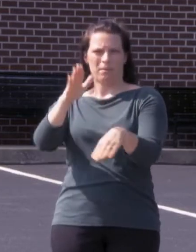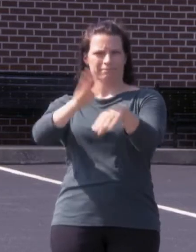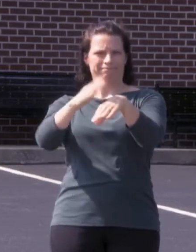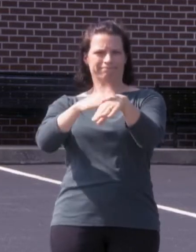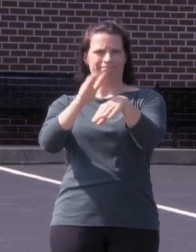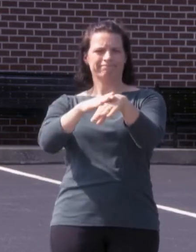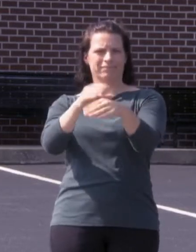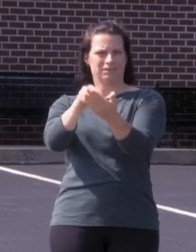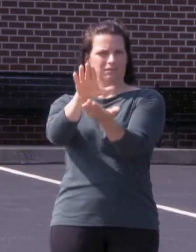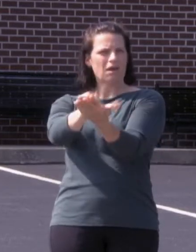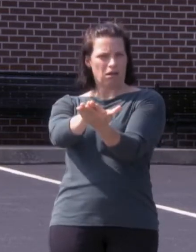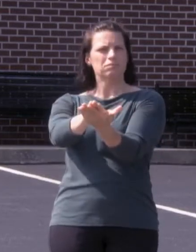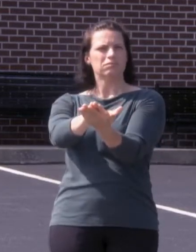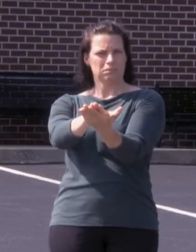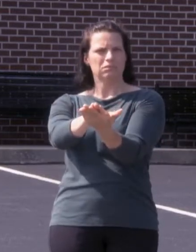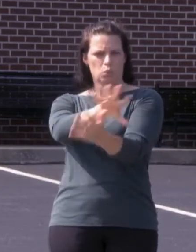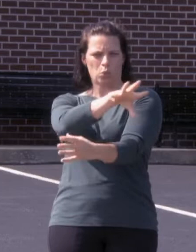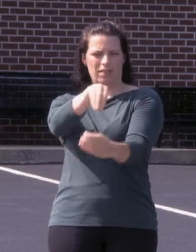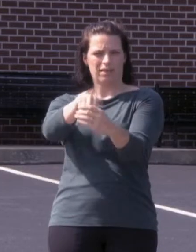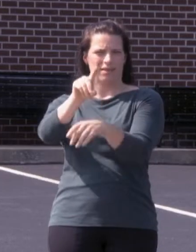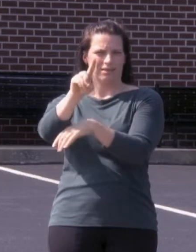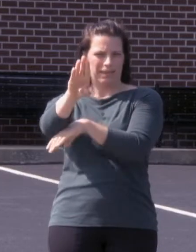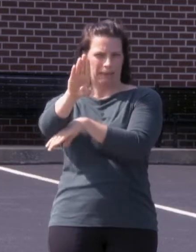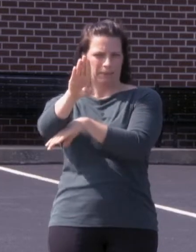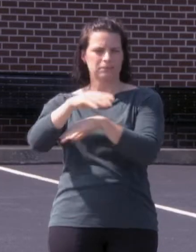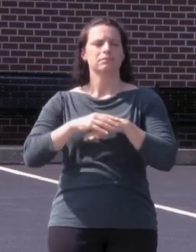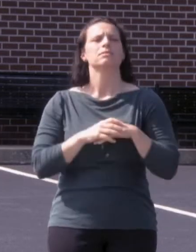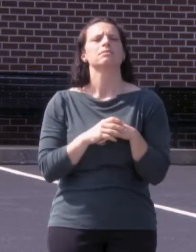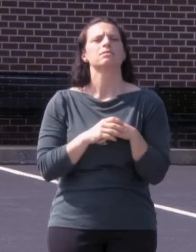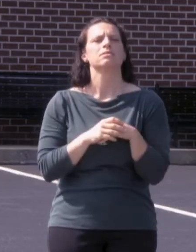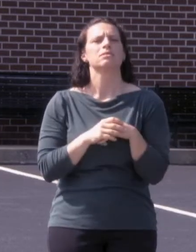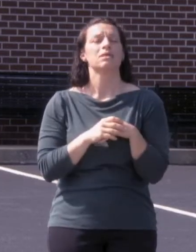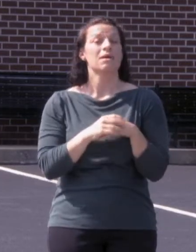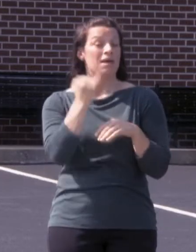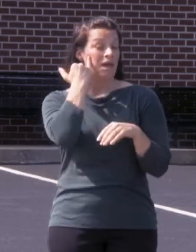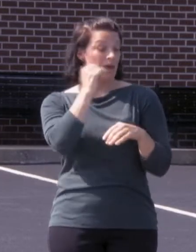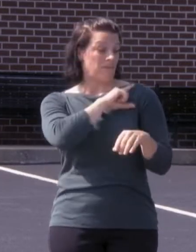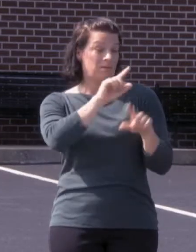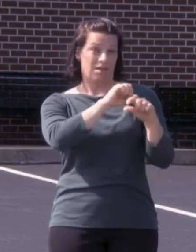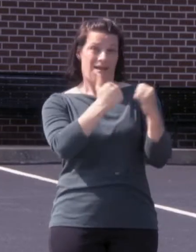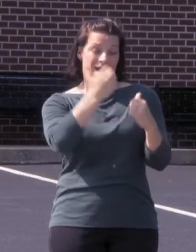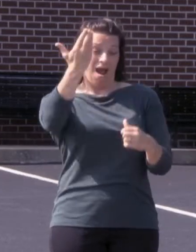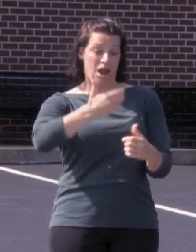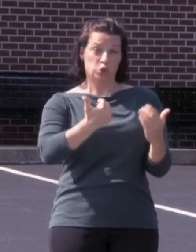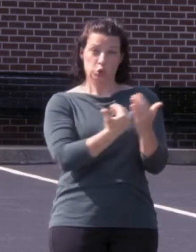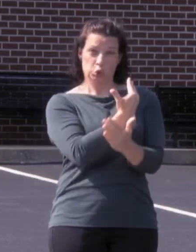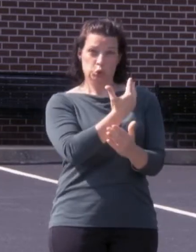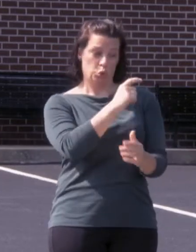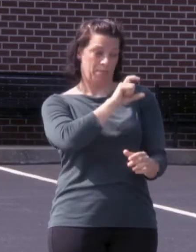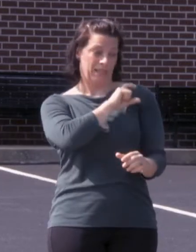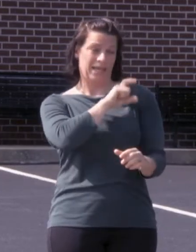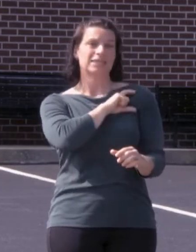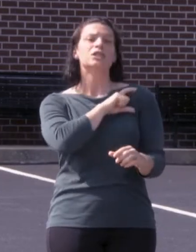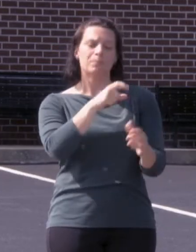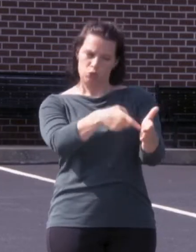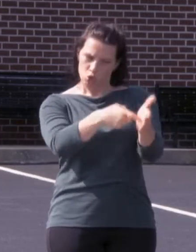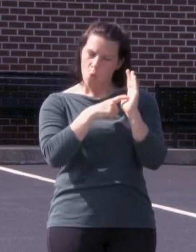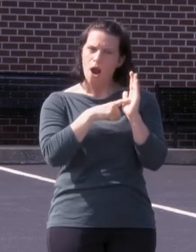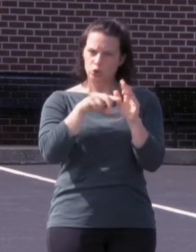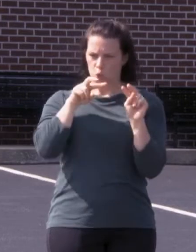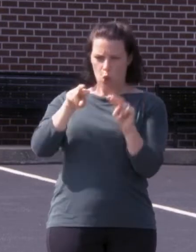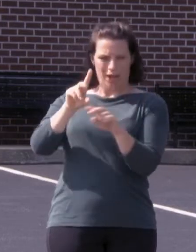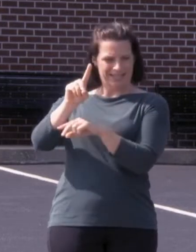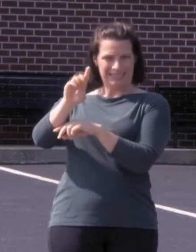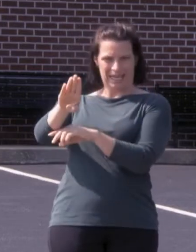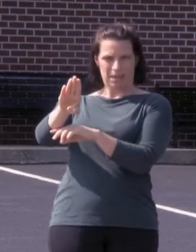It'll be documented in the data. When law enforcement agencies hire new officers, they're going to be required to check that database